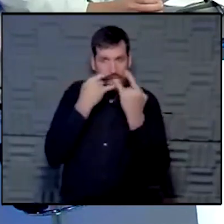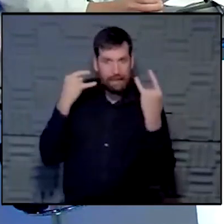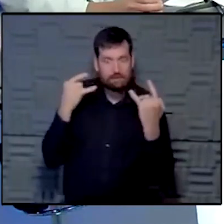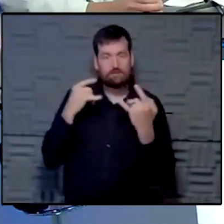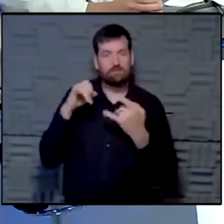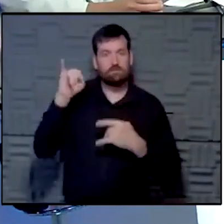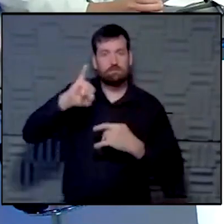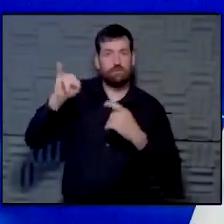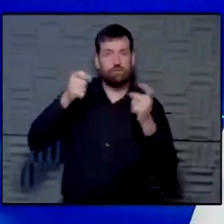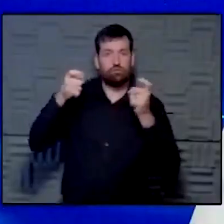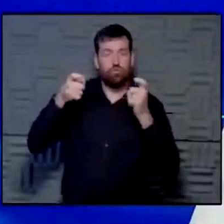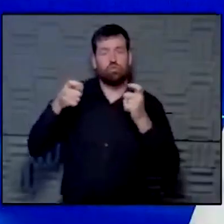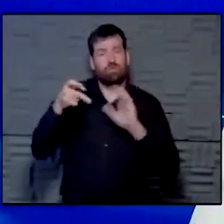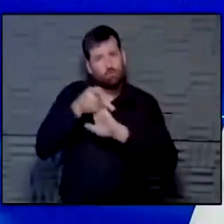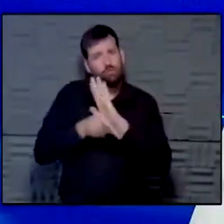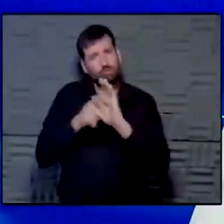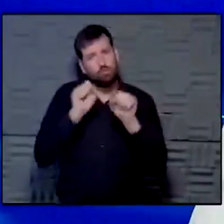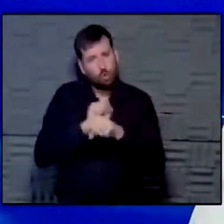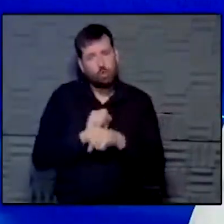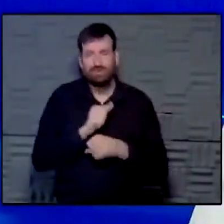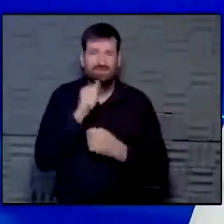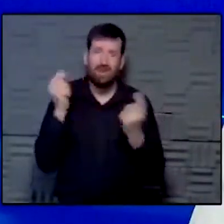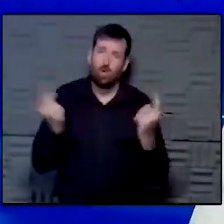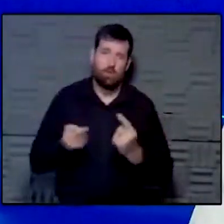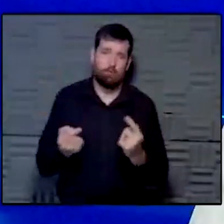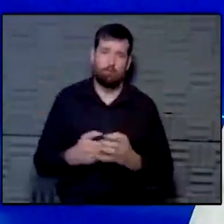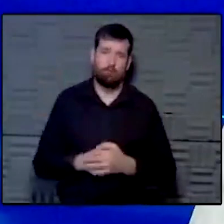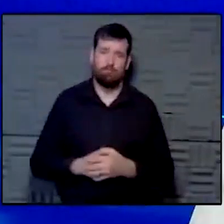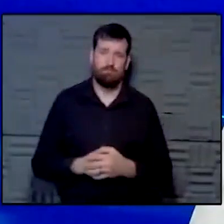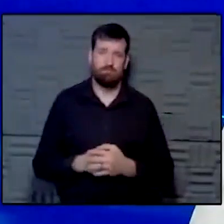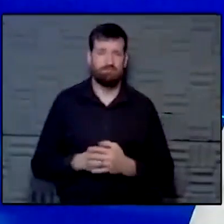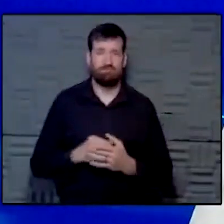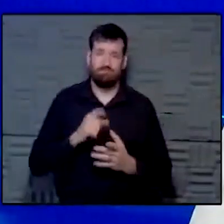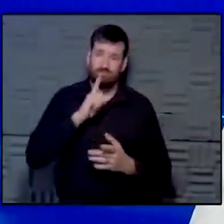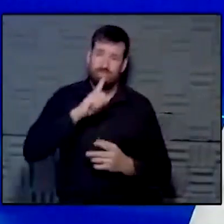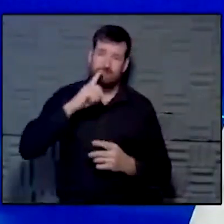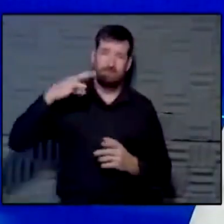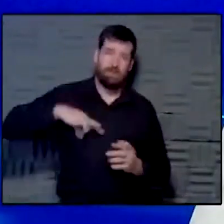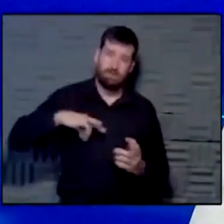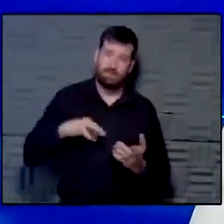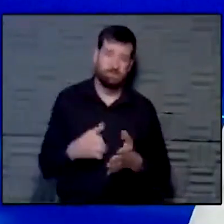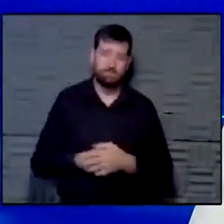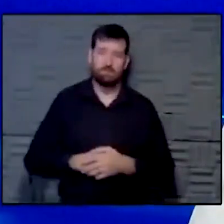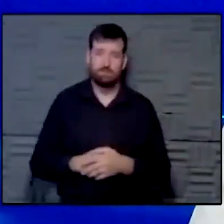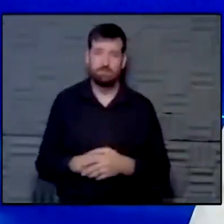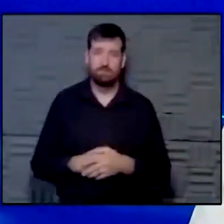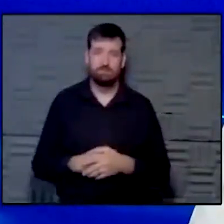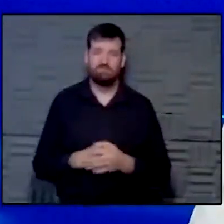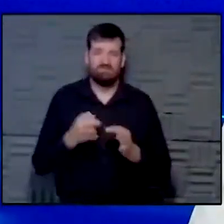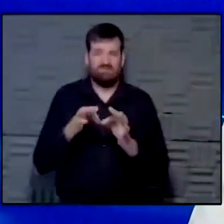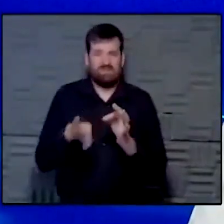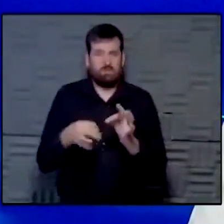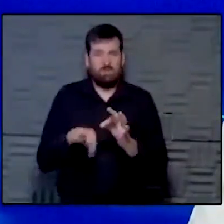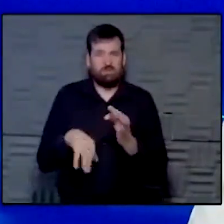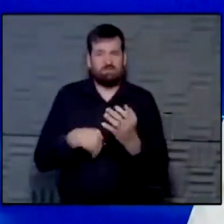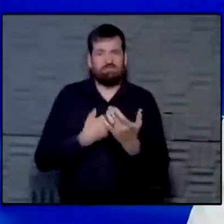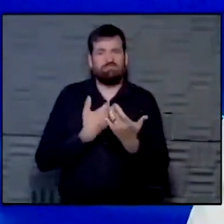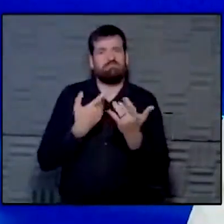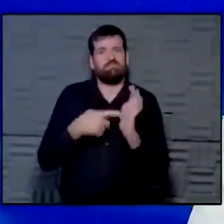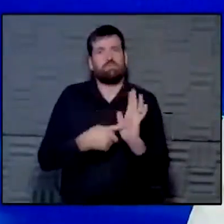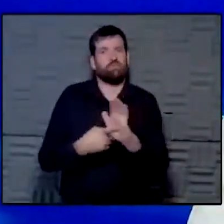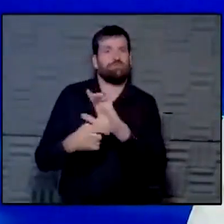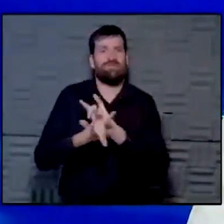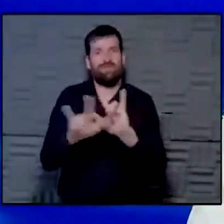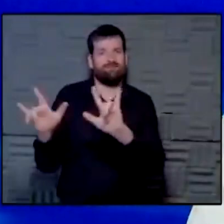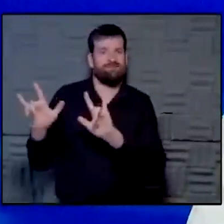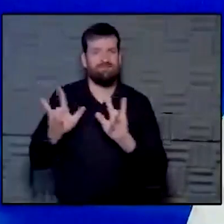infection control, the principles work and you're not harmed. You're only really benefited by it, and it's a simple act of love. It's not an